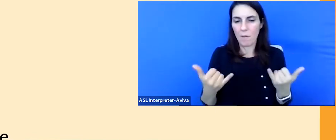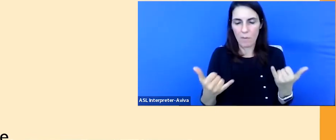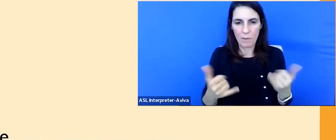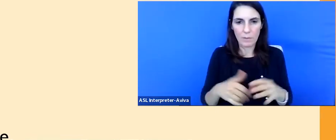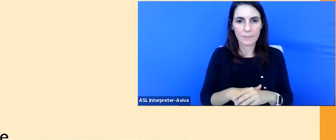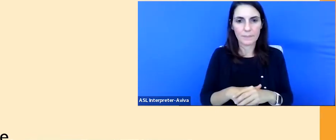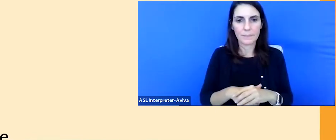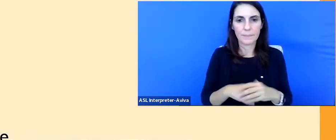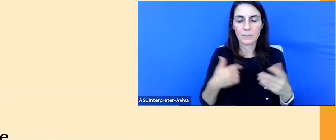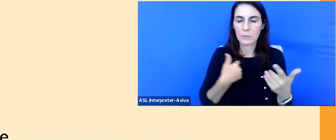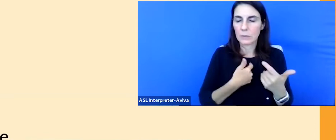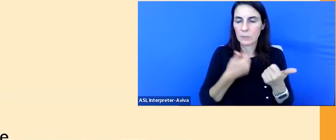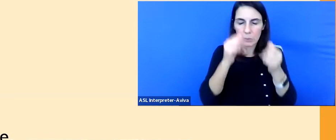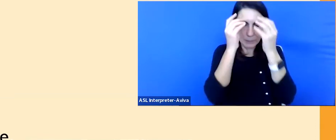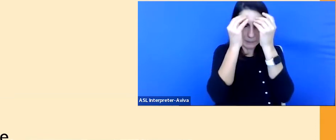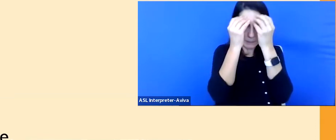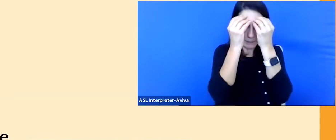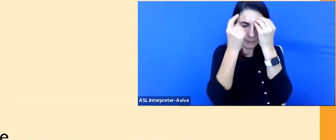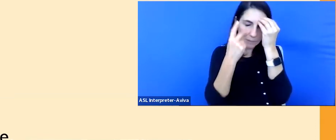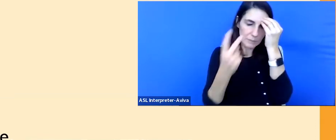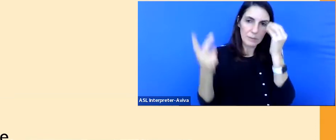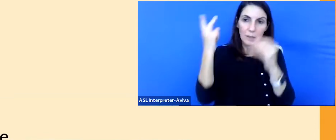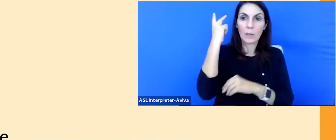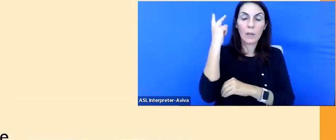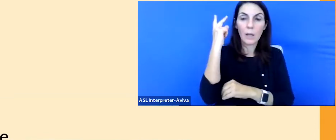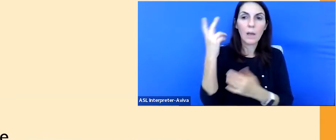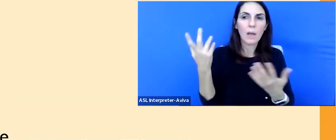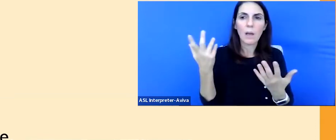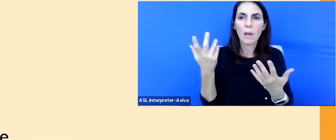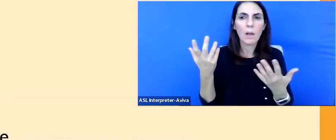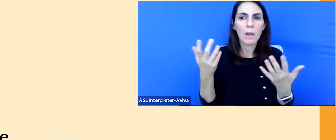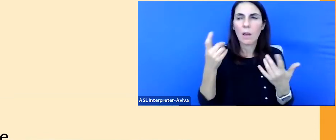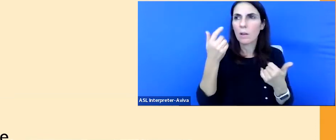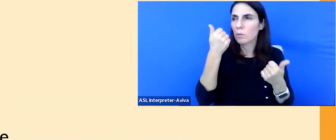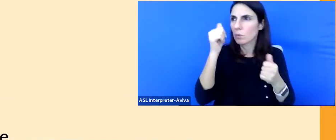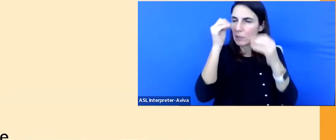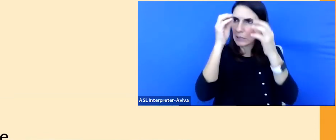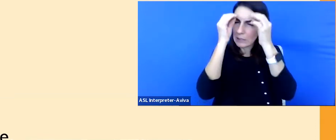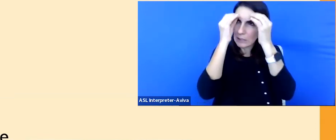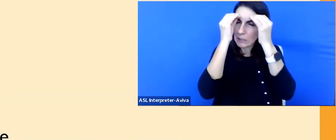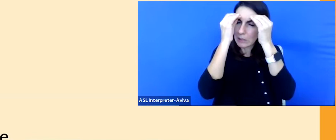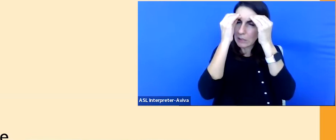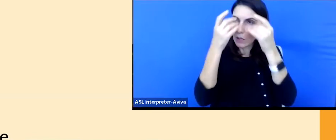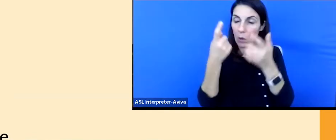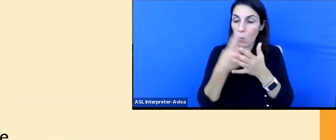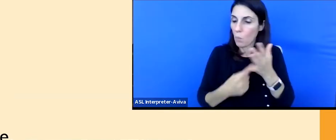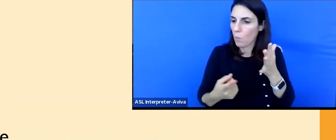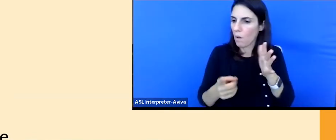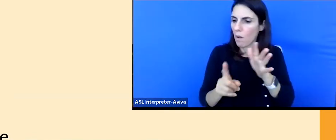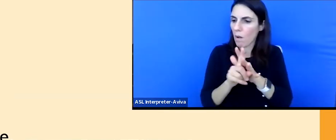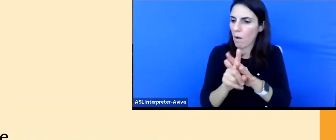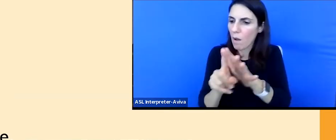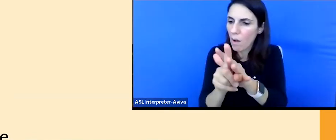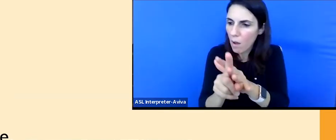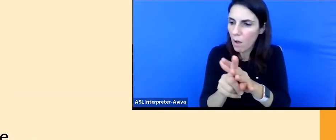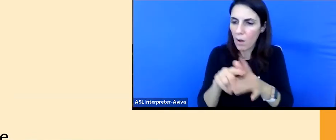And we're going to reflect for a minute and observe what came up for you as you did this. It